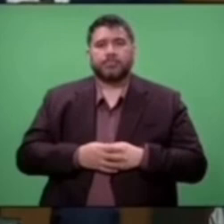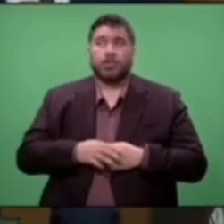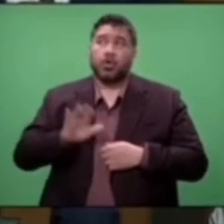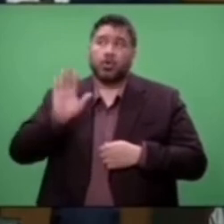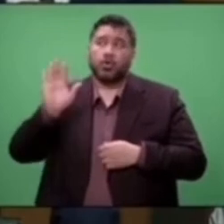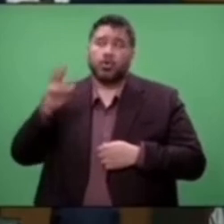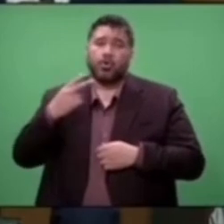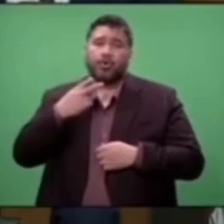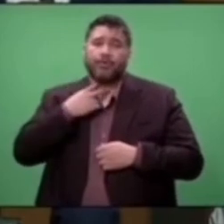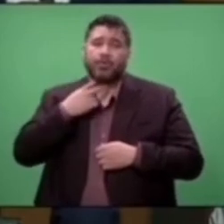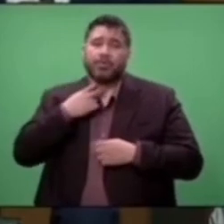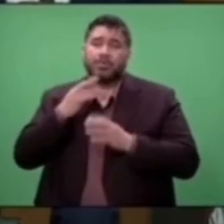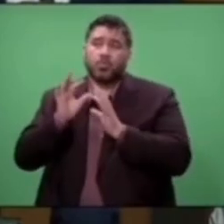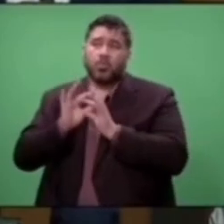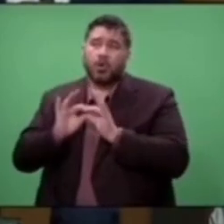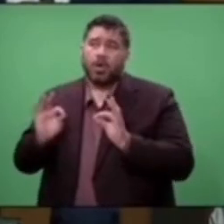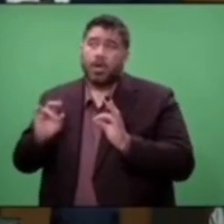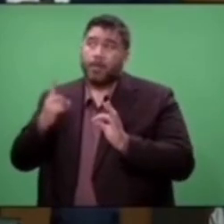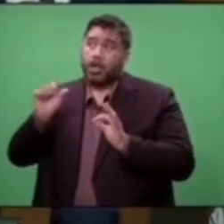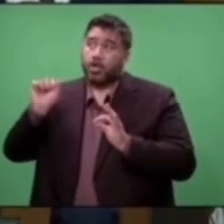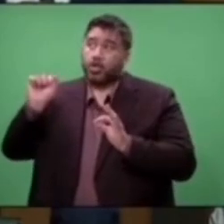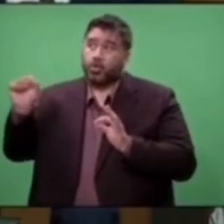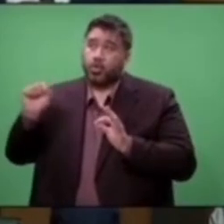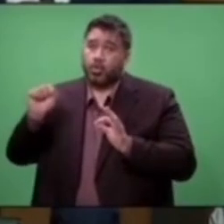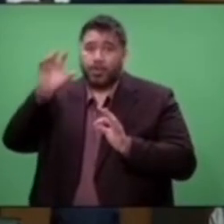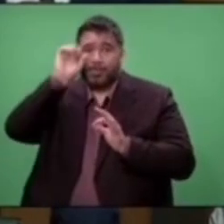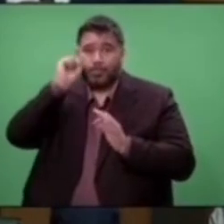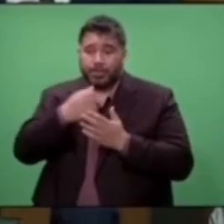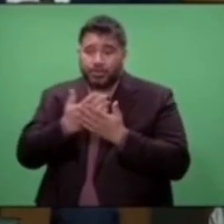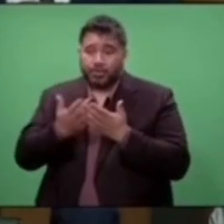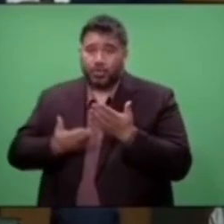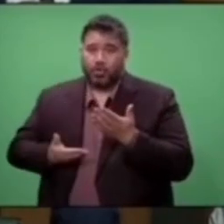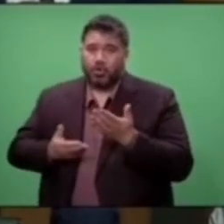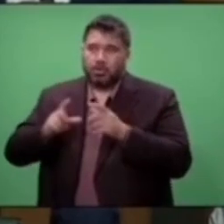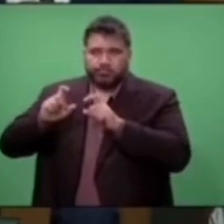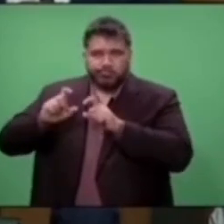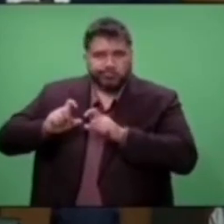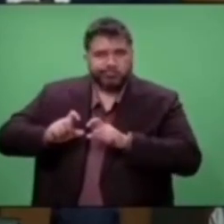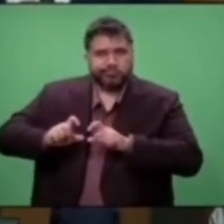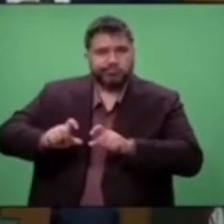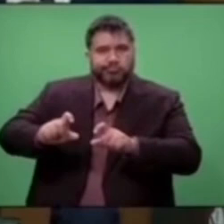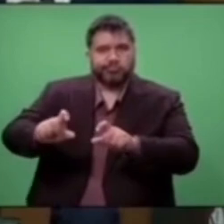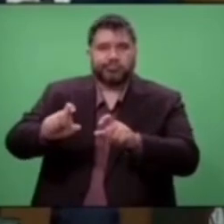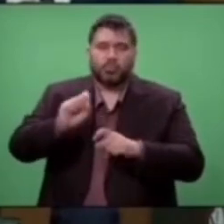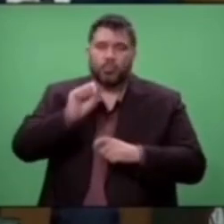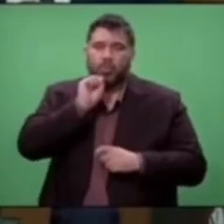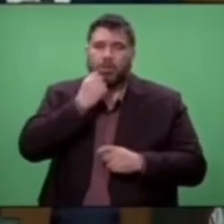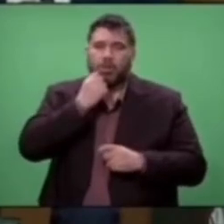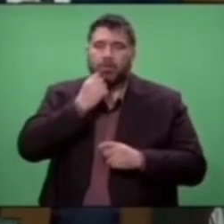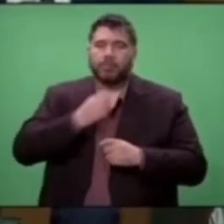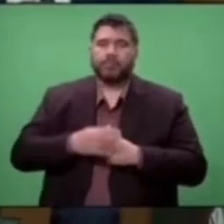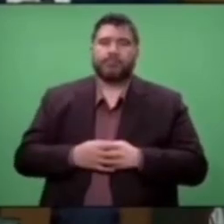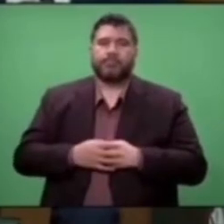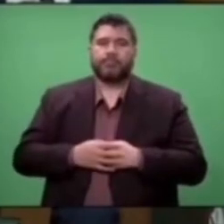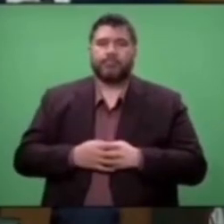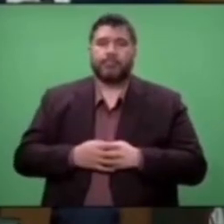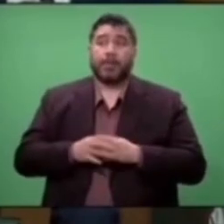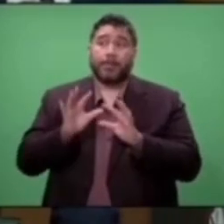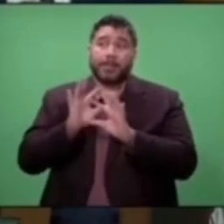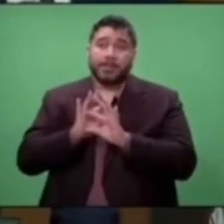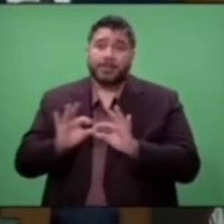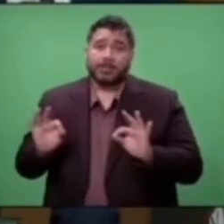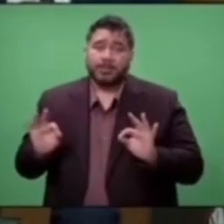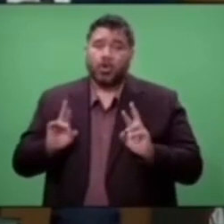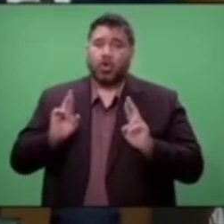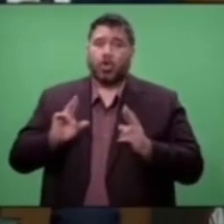now silent, your words will endure. Rest in peace. And in that peace, we hope you find solace